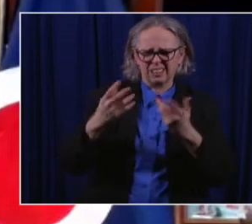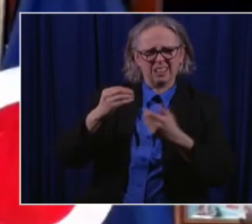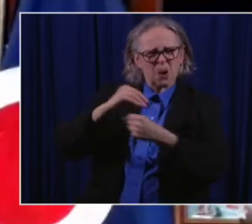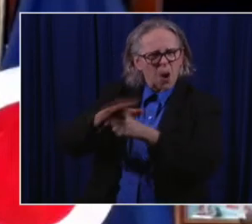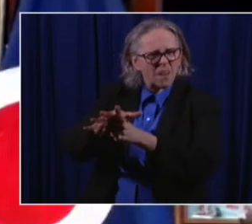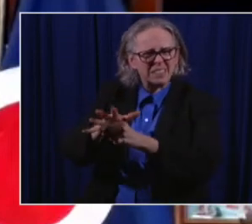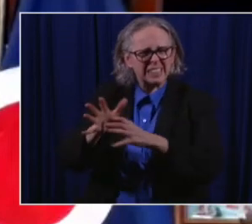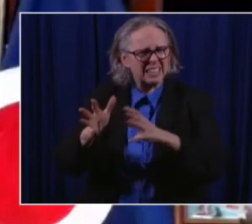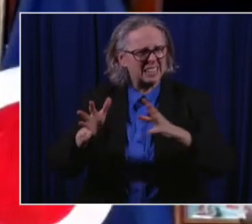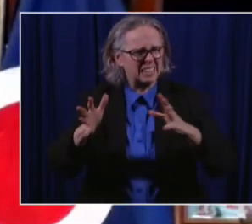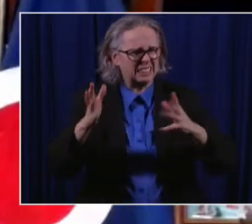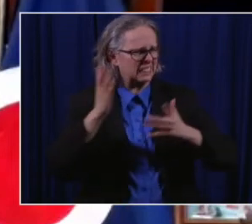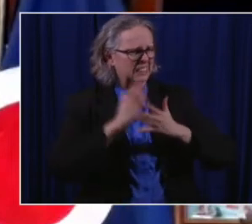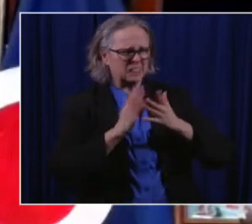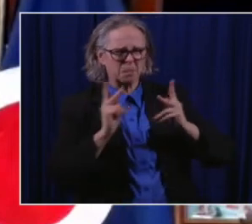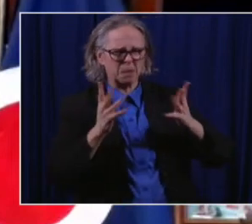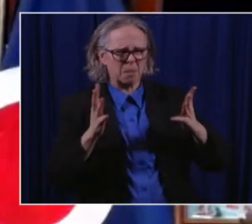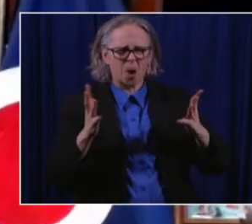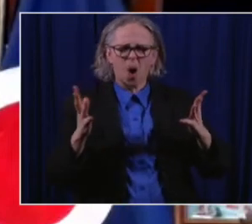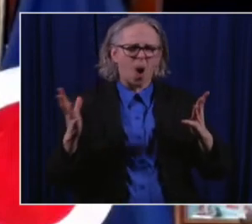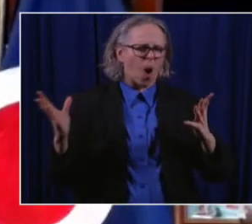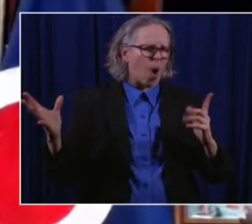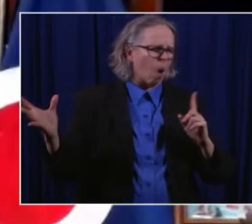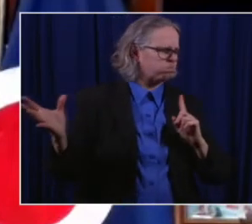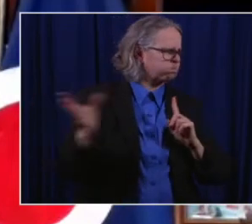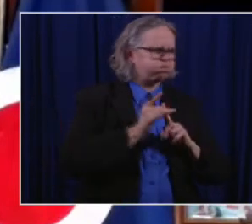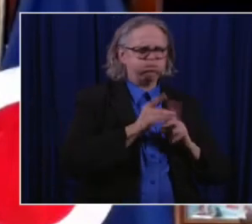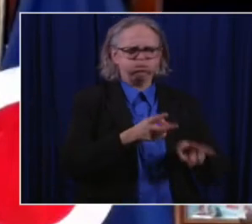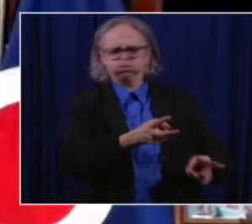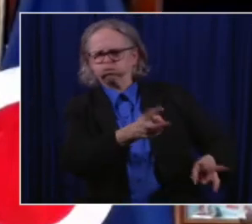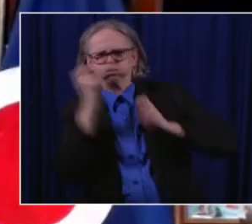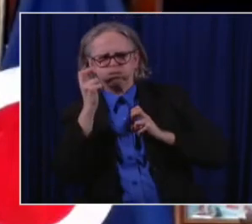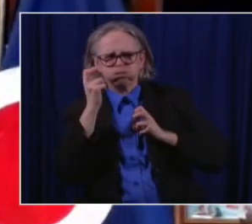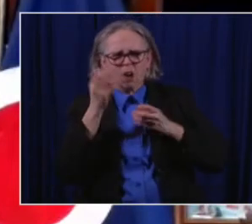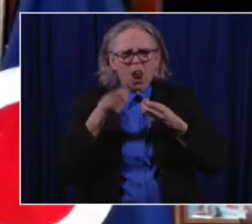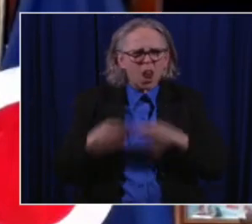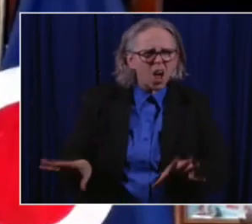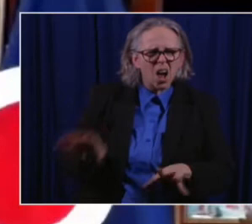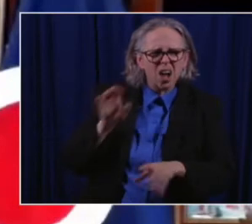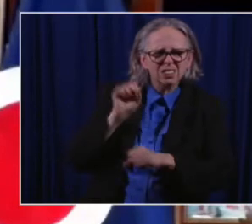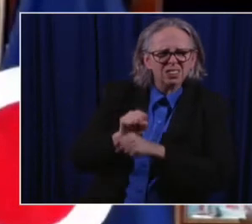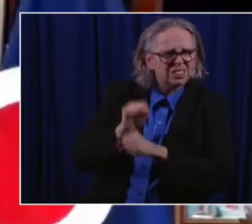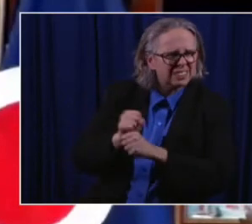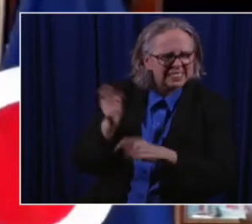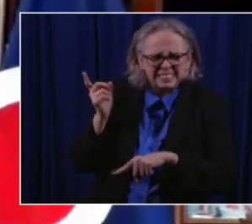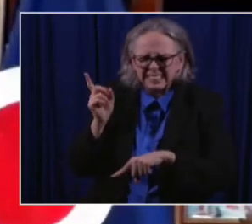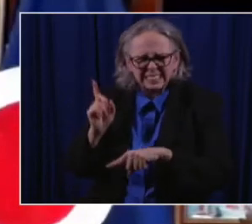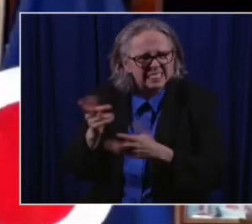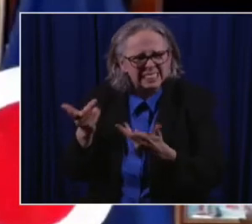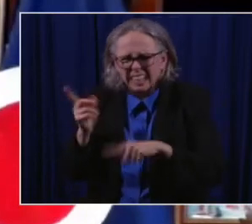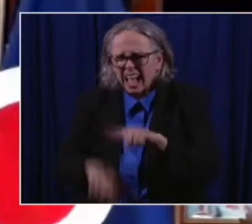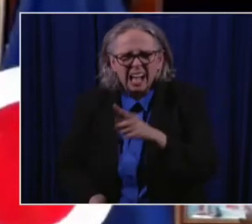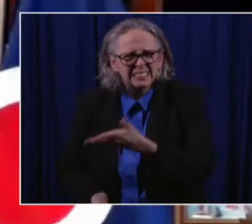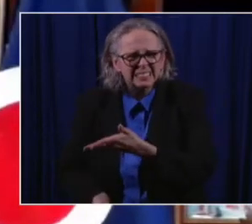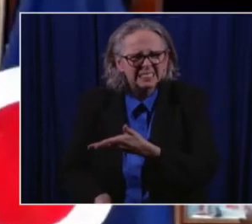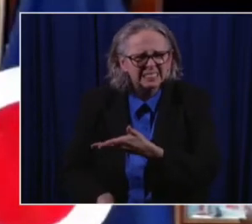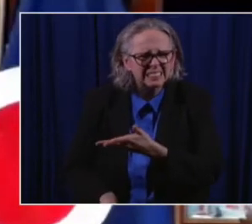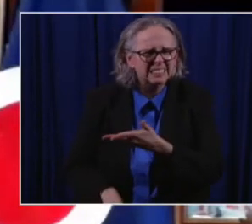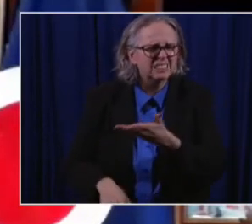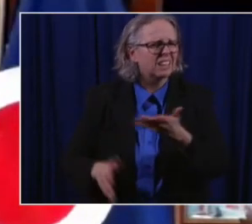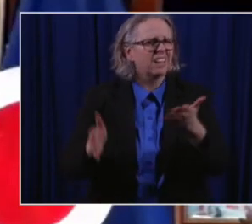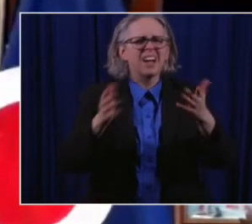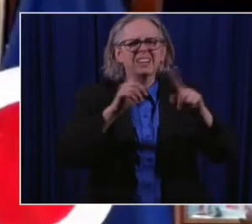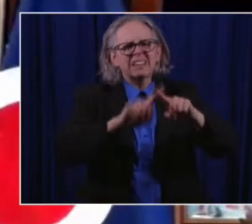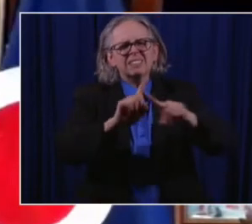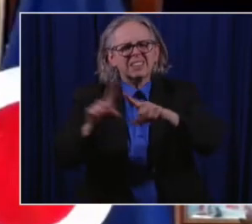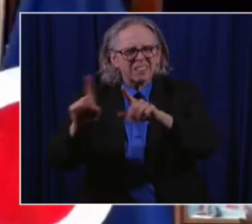hard, and their jobs may not come back for a while. And I want to just remind